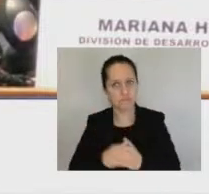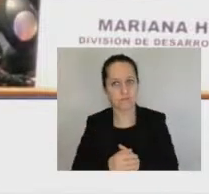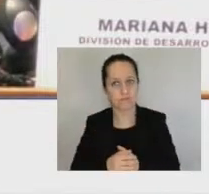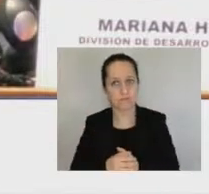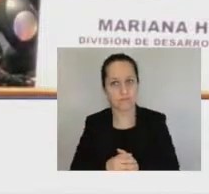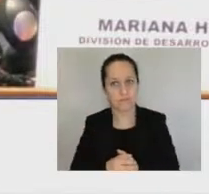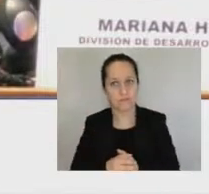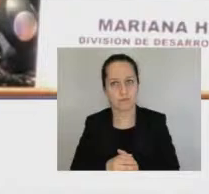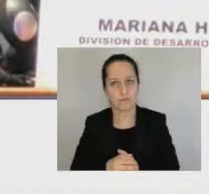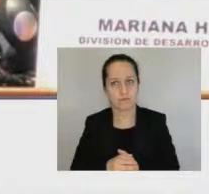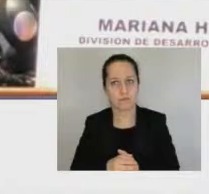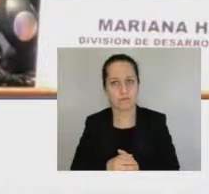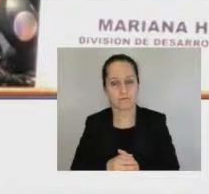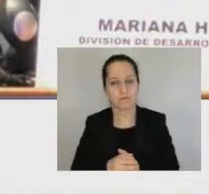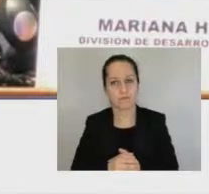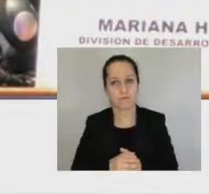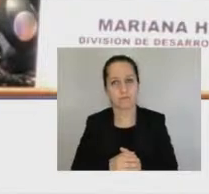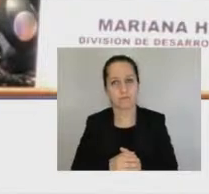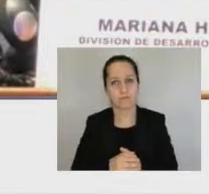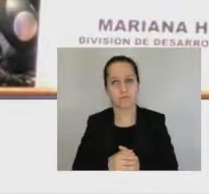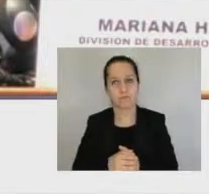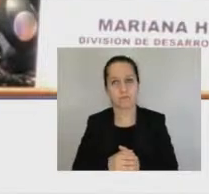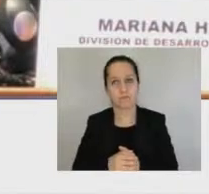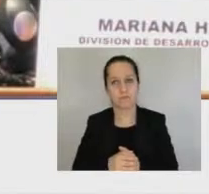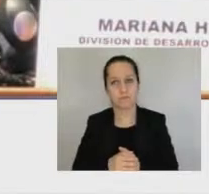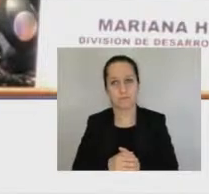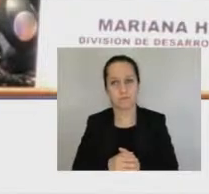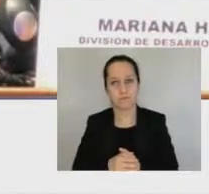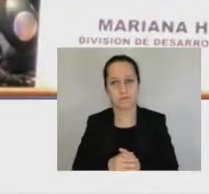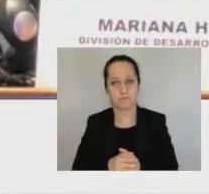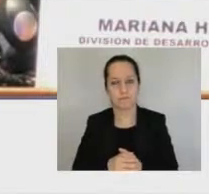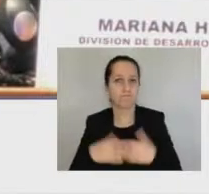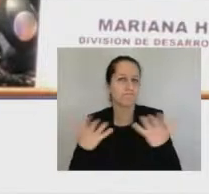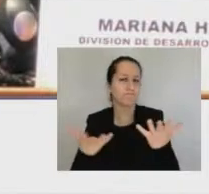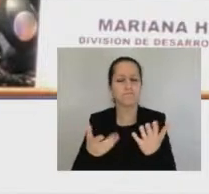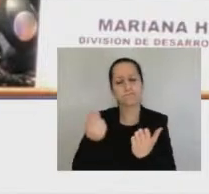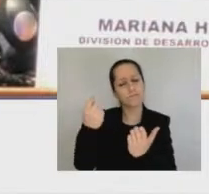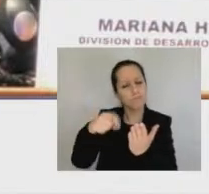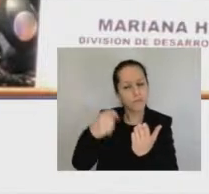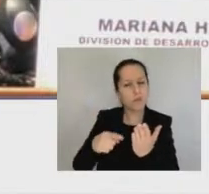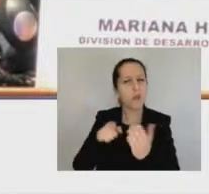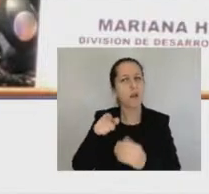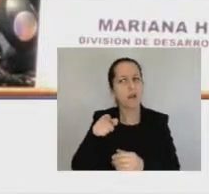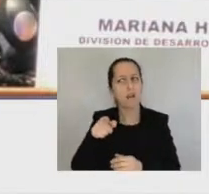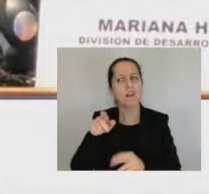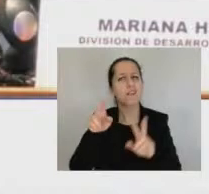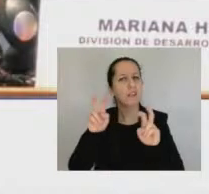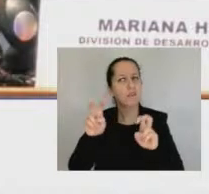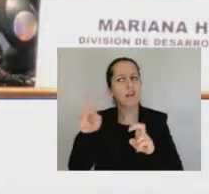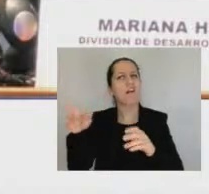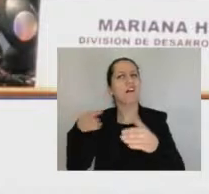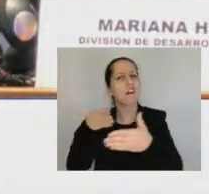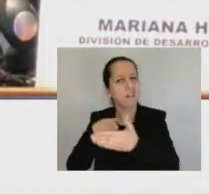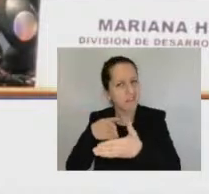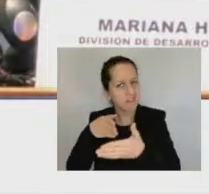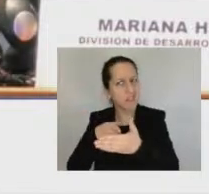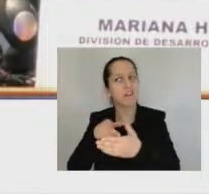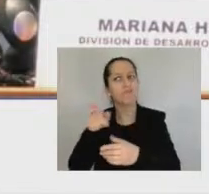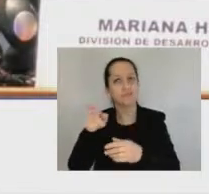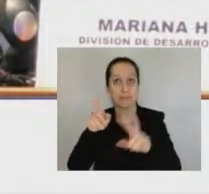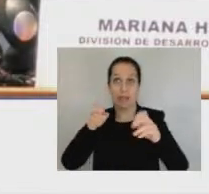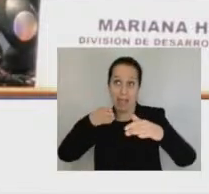indicators and also to include the access gaps,